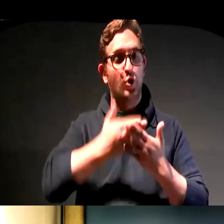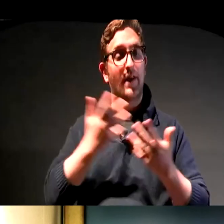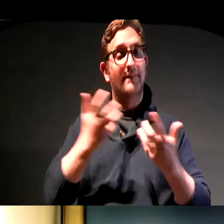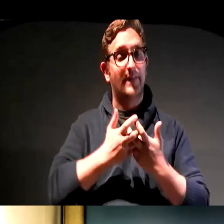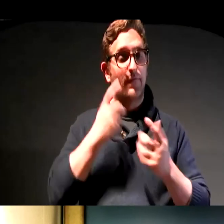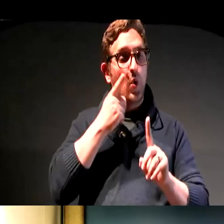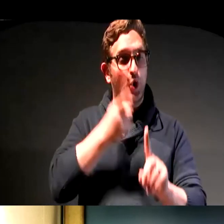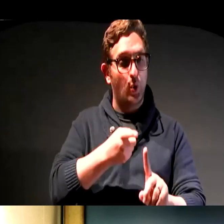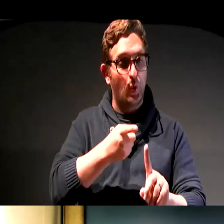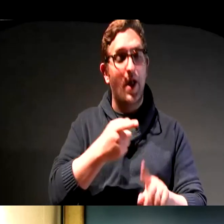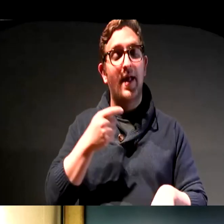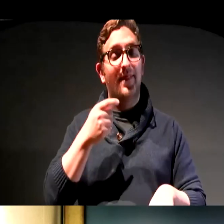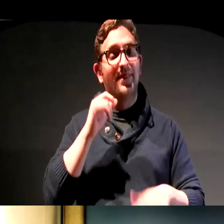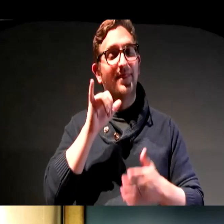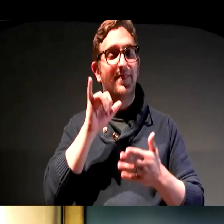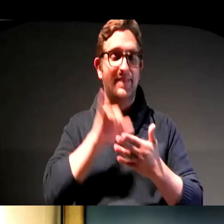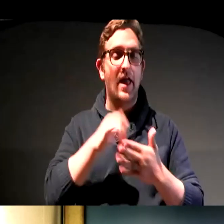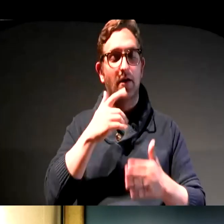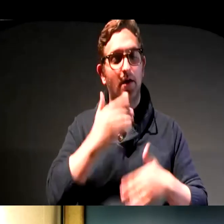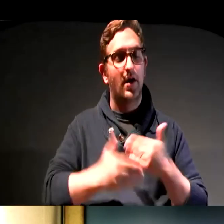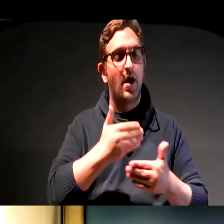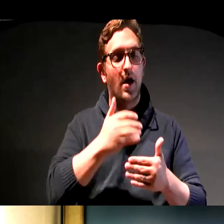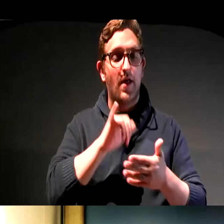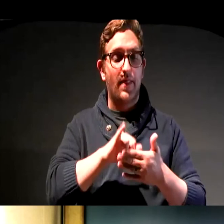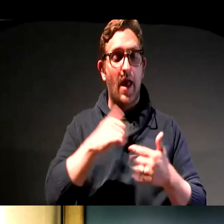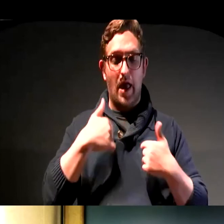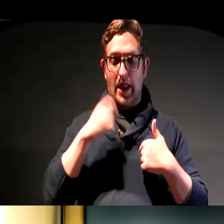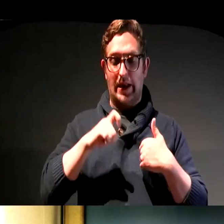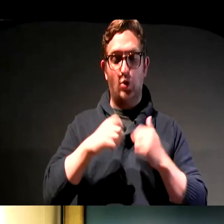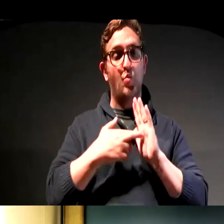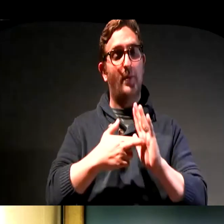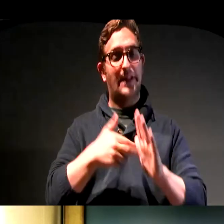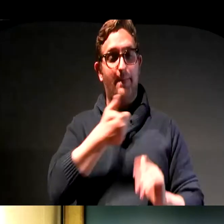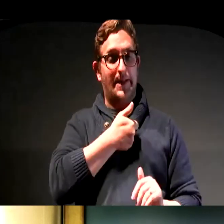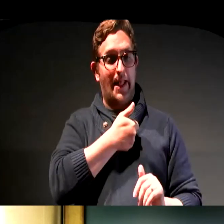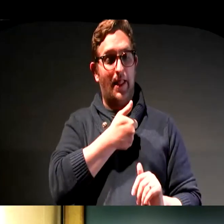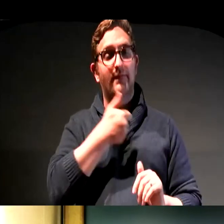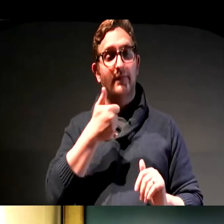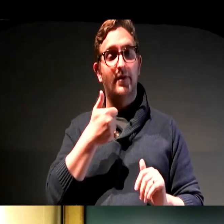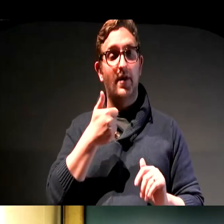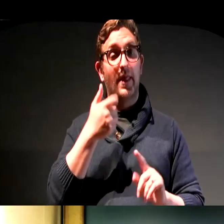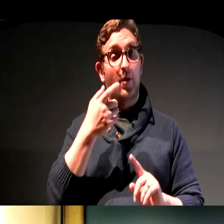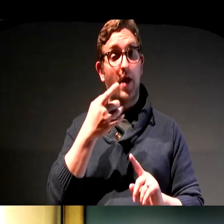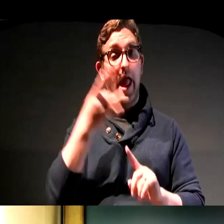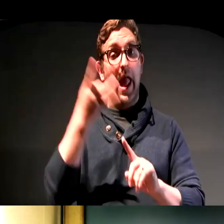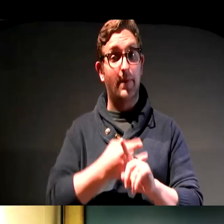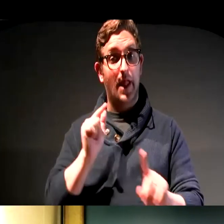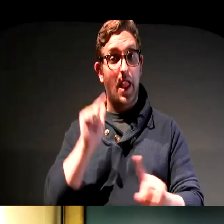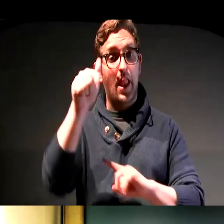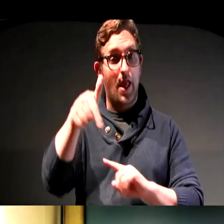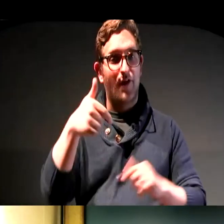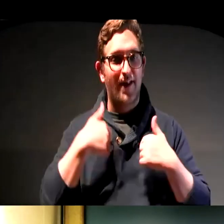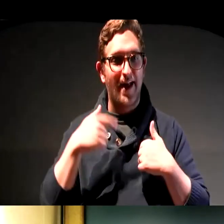you were hiding, it's going to be rough. I've been through it myself, and it ended up 8 months later with me having to take 2 months off work because